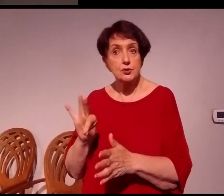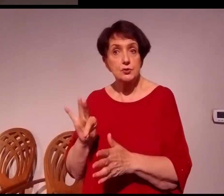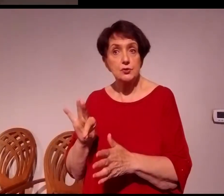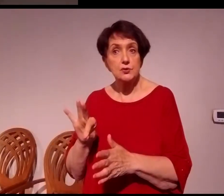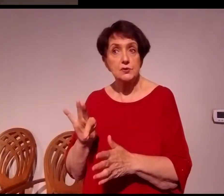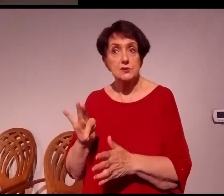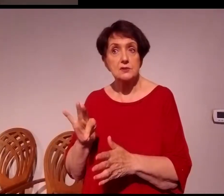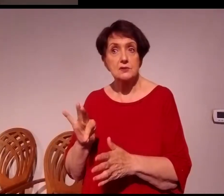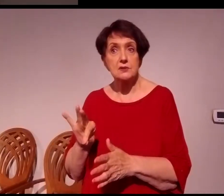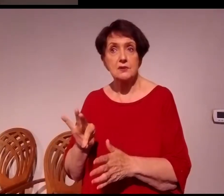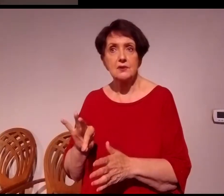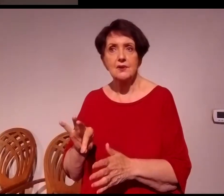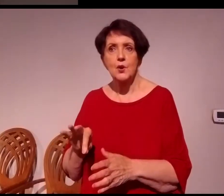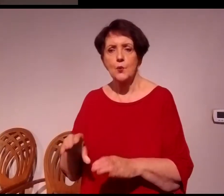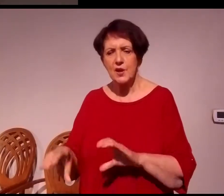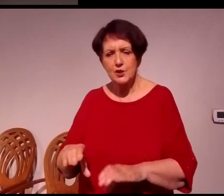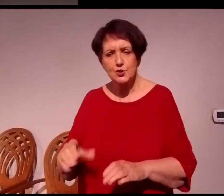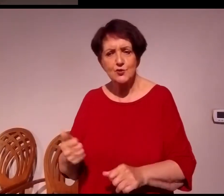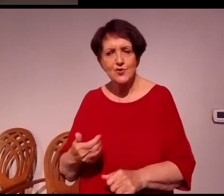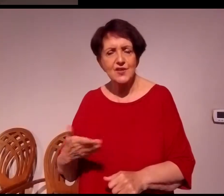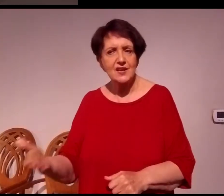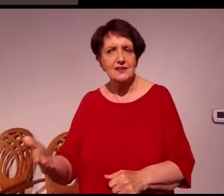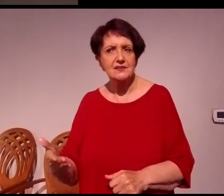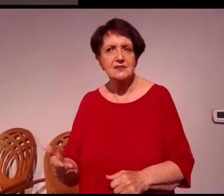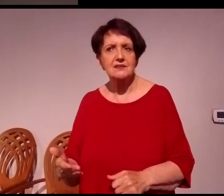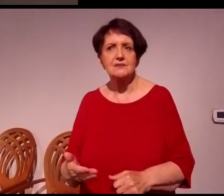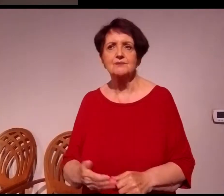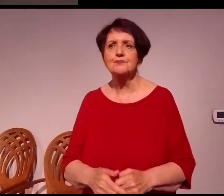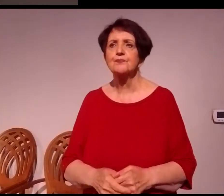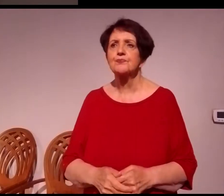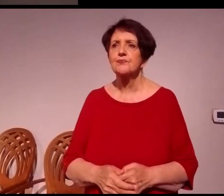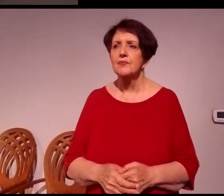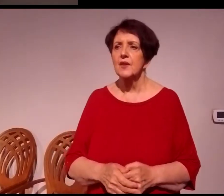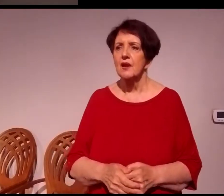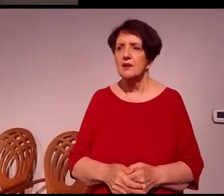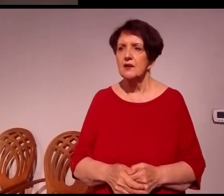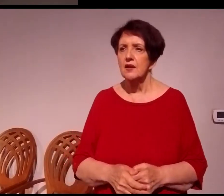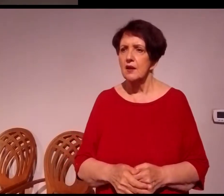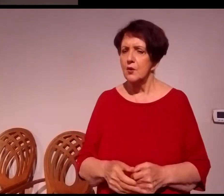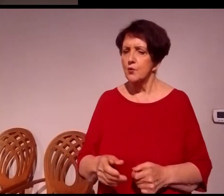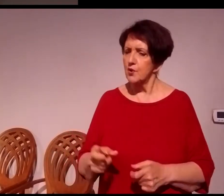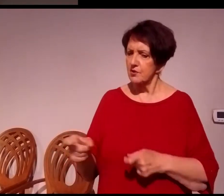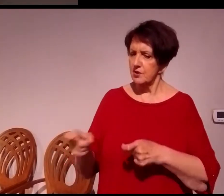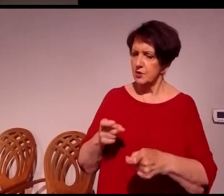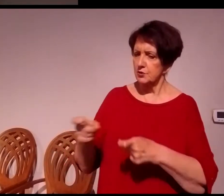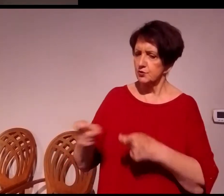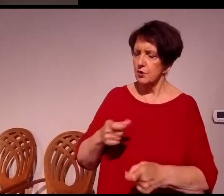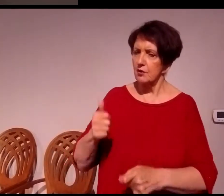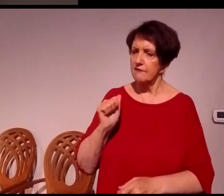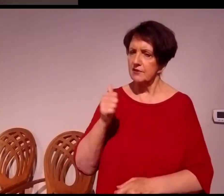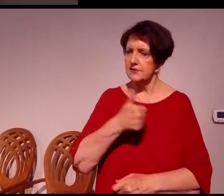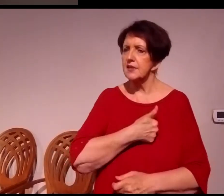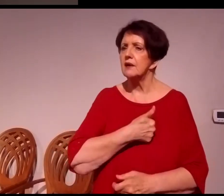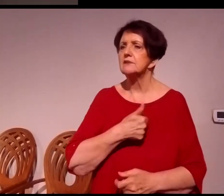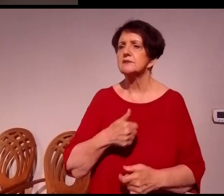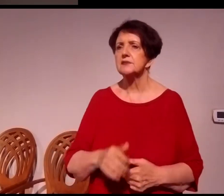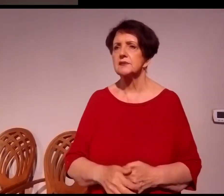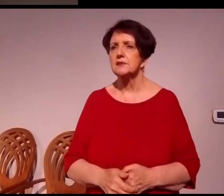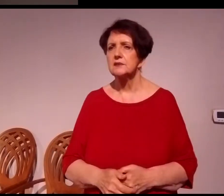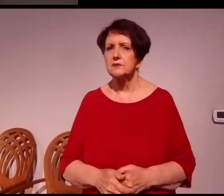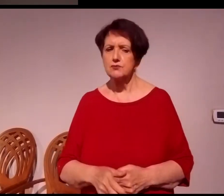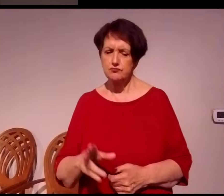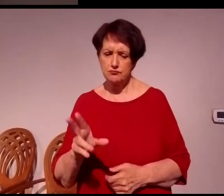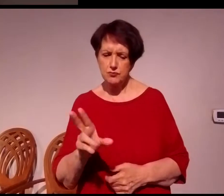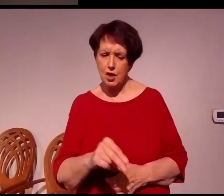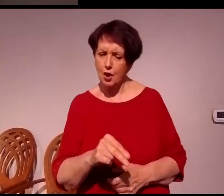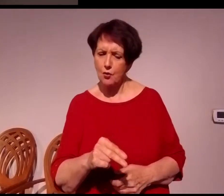we can do things, and most importantly, that we're in charge of ourselves. No, I don't want to be picked